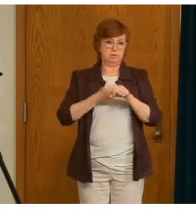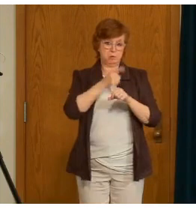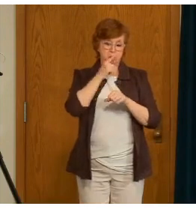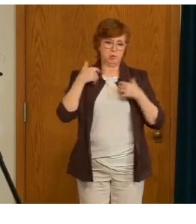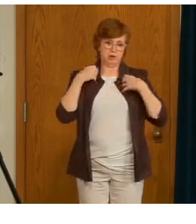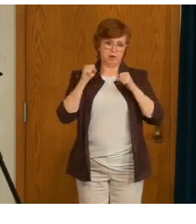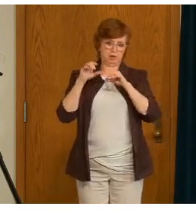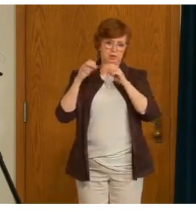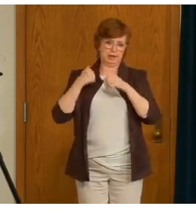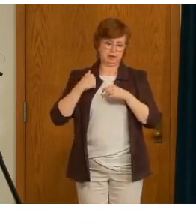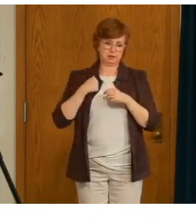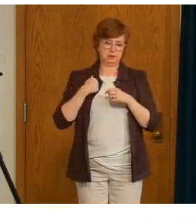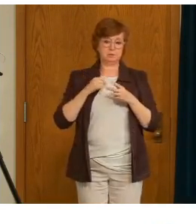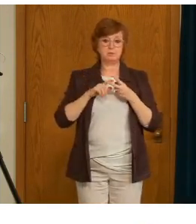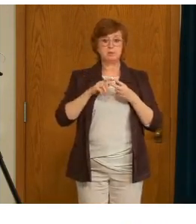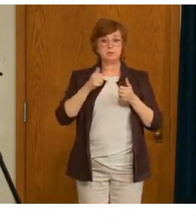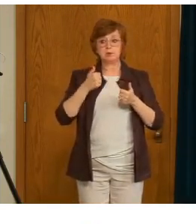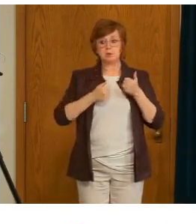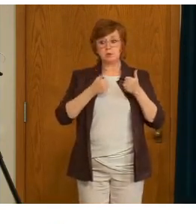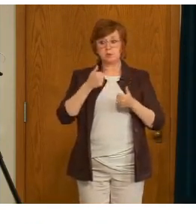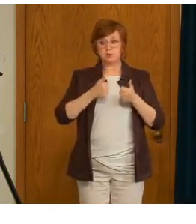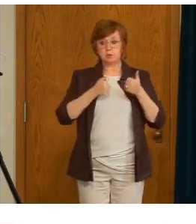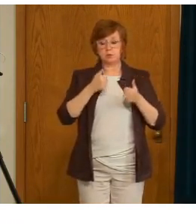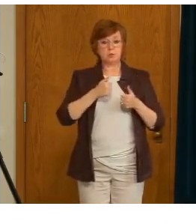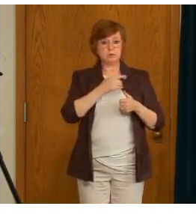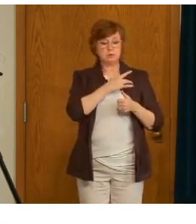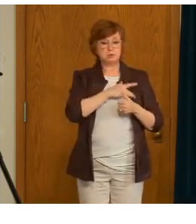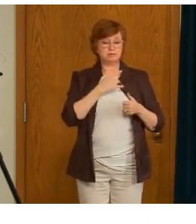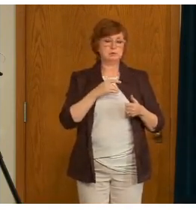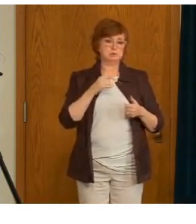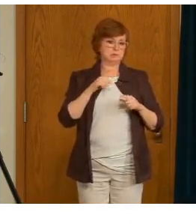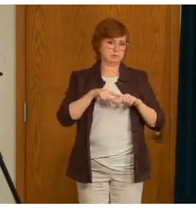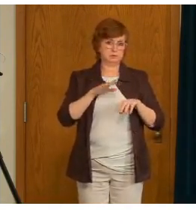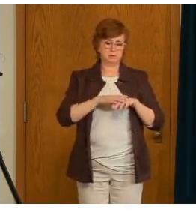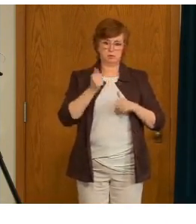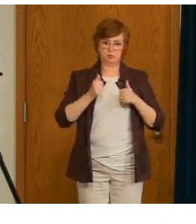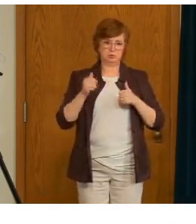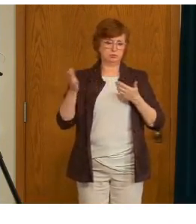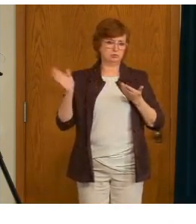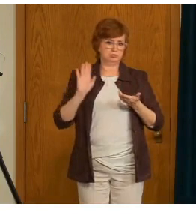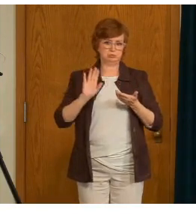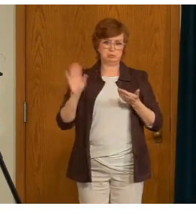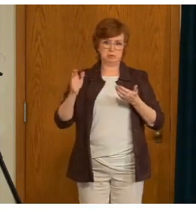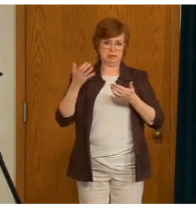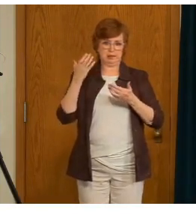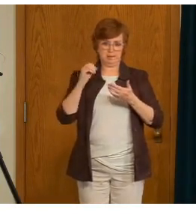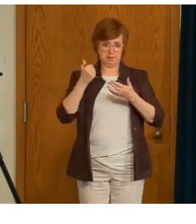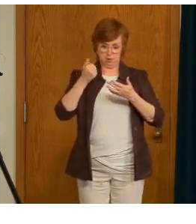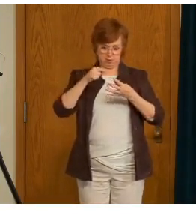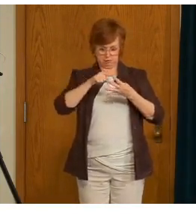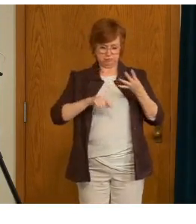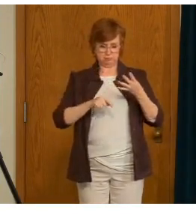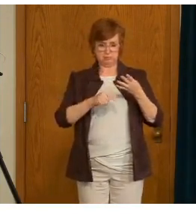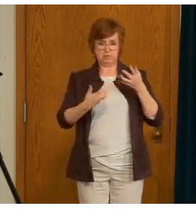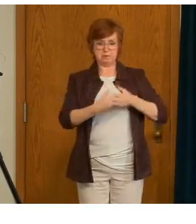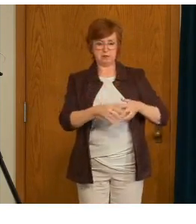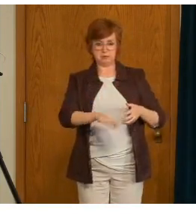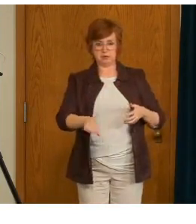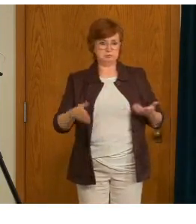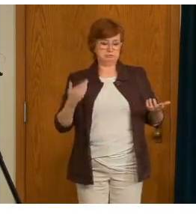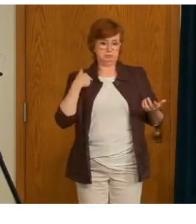Health Canada, and which products will be available for children. It depends on which companies have done the trials. We